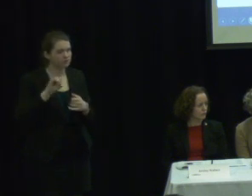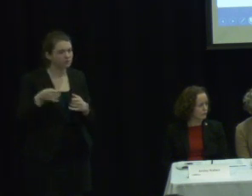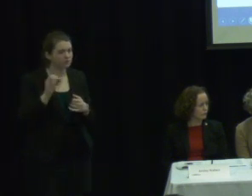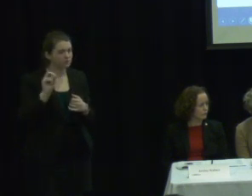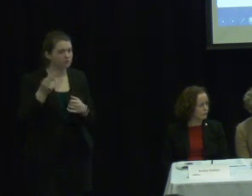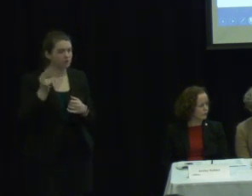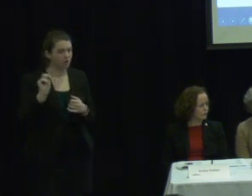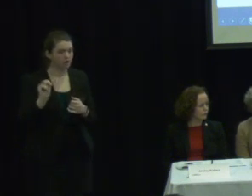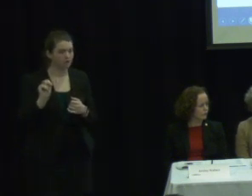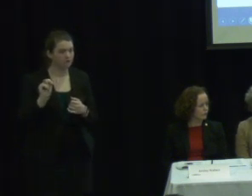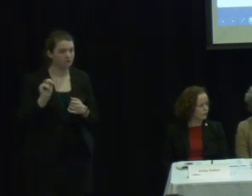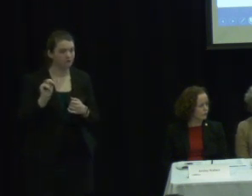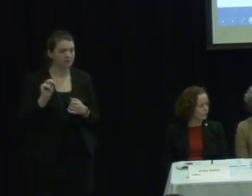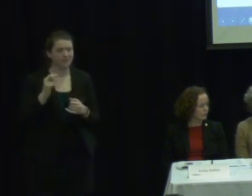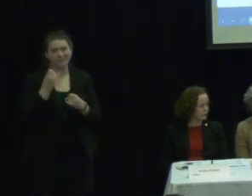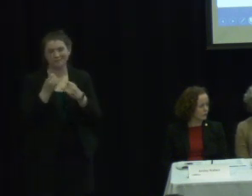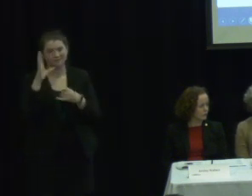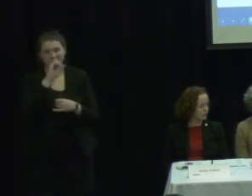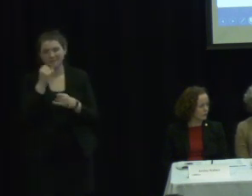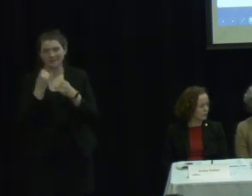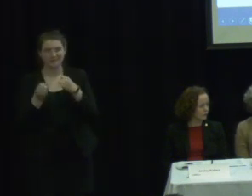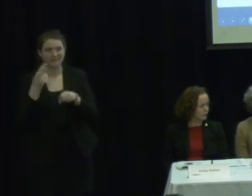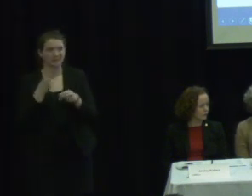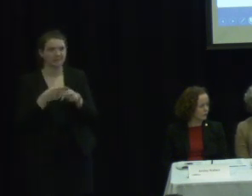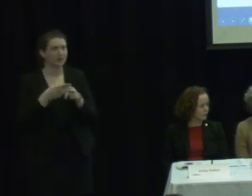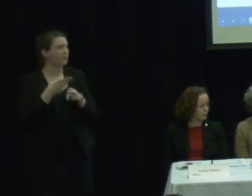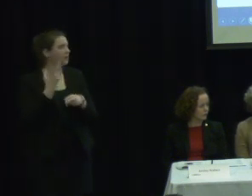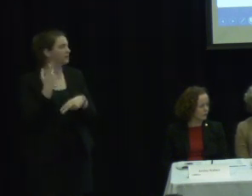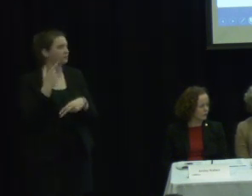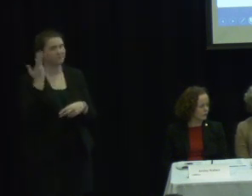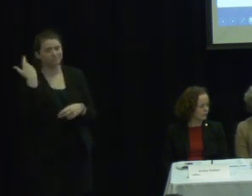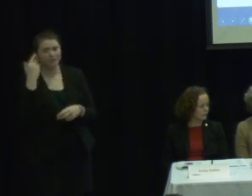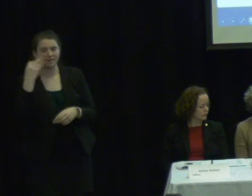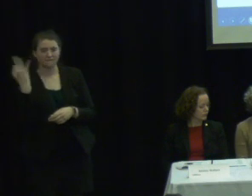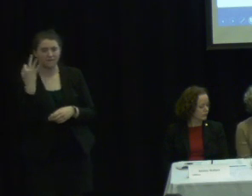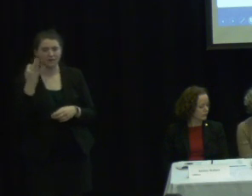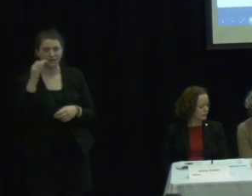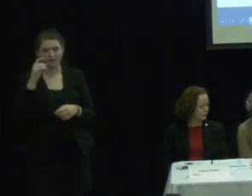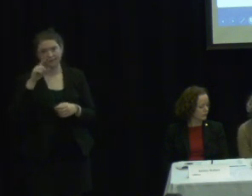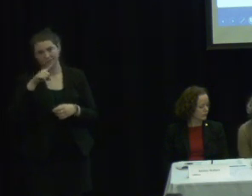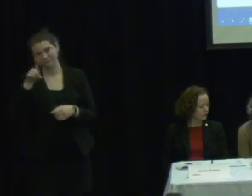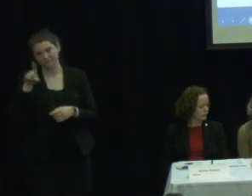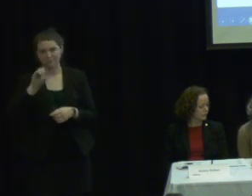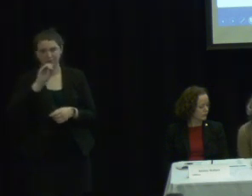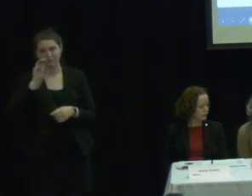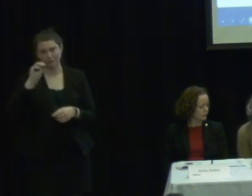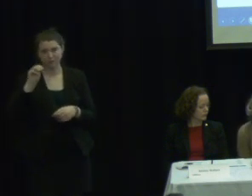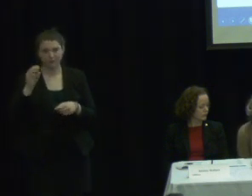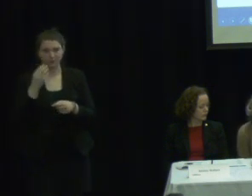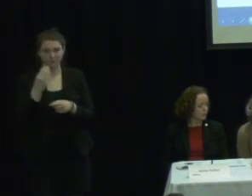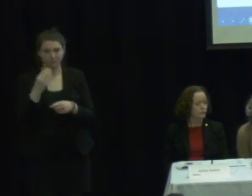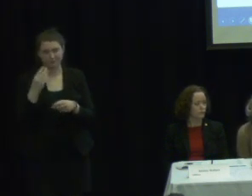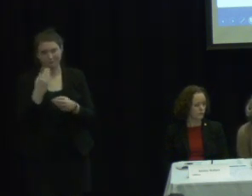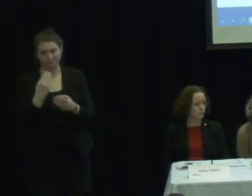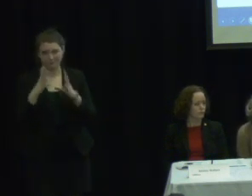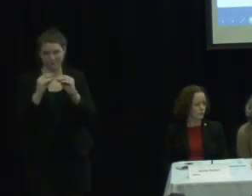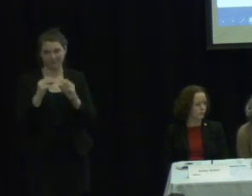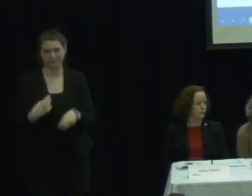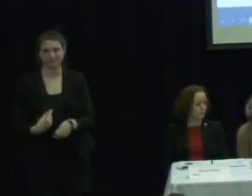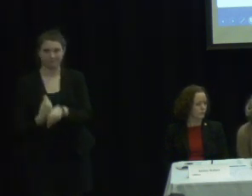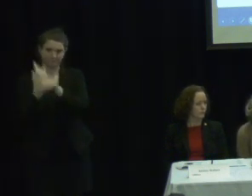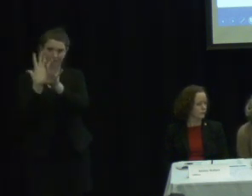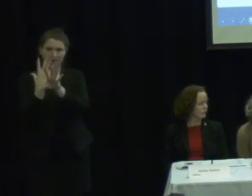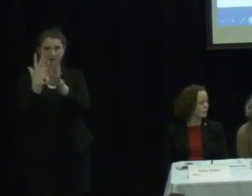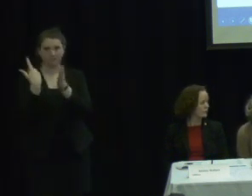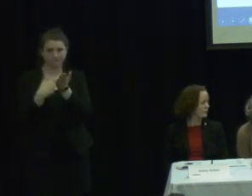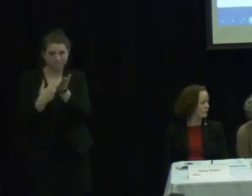the dean just last Friday when we were closed. We did a Zoom meeting. We understand the pain point. We understand